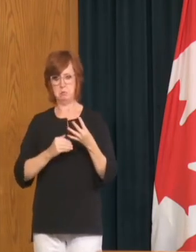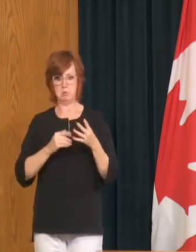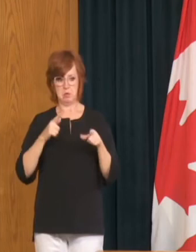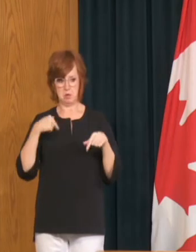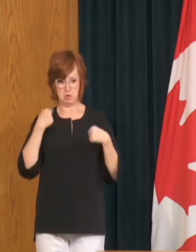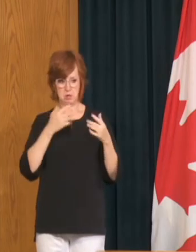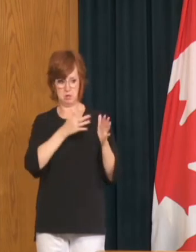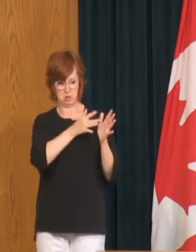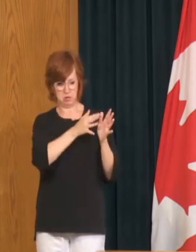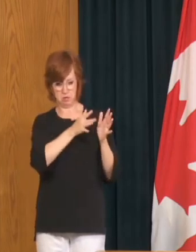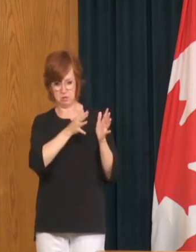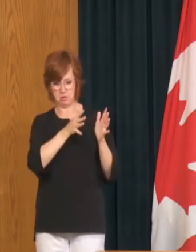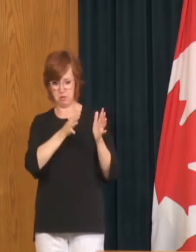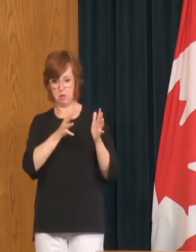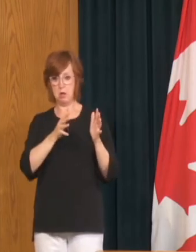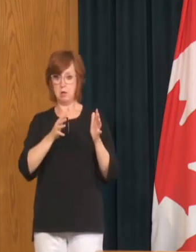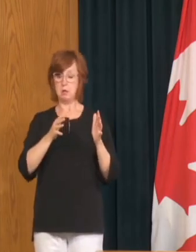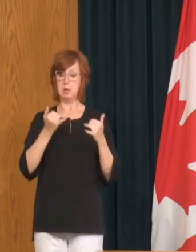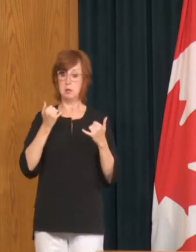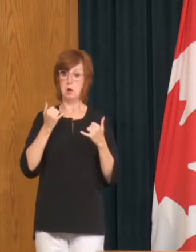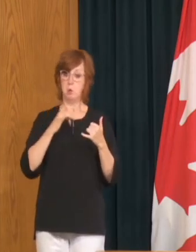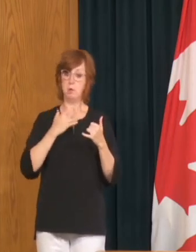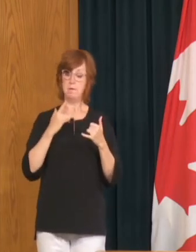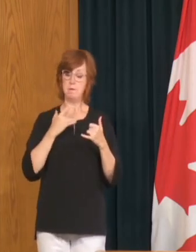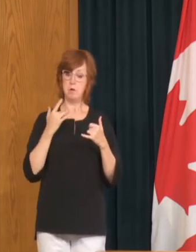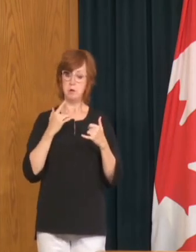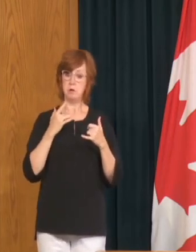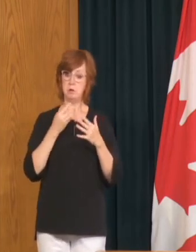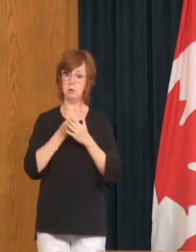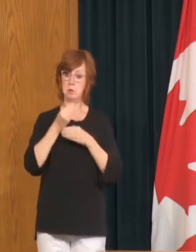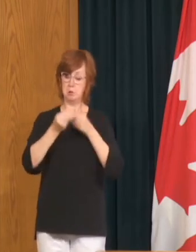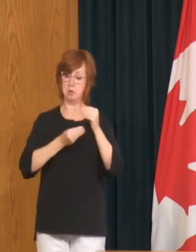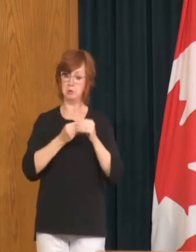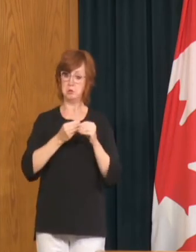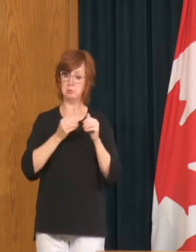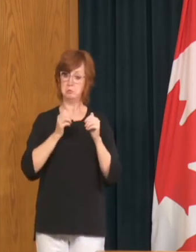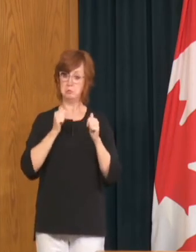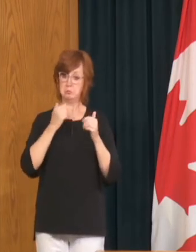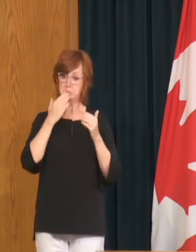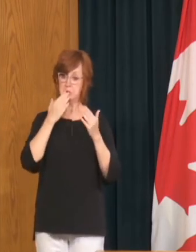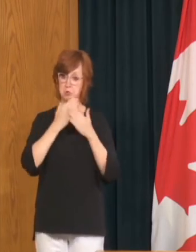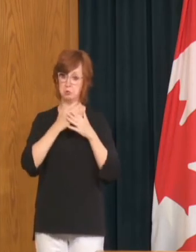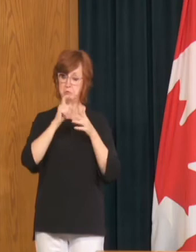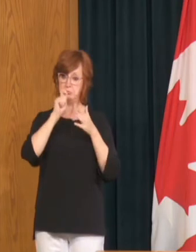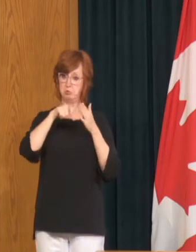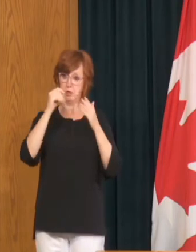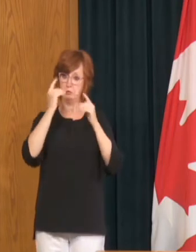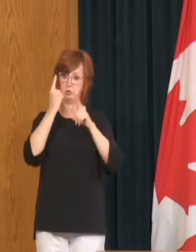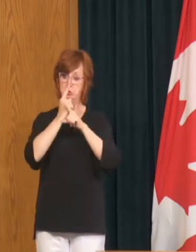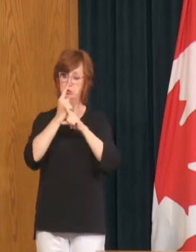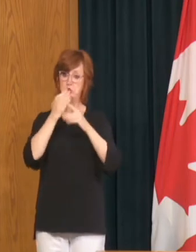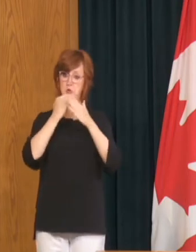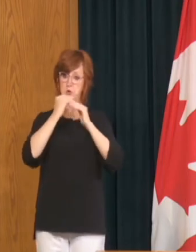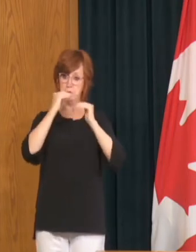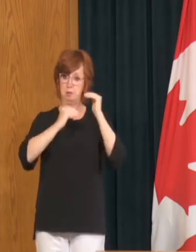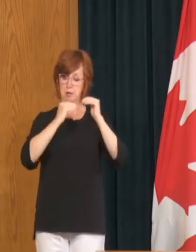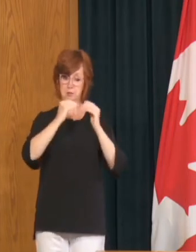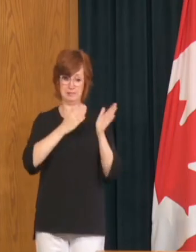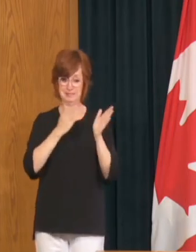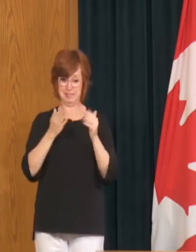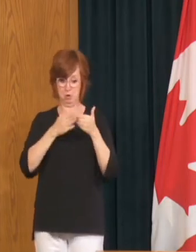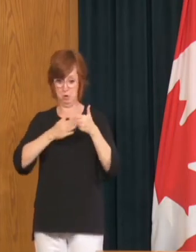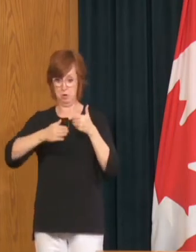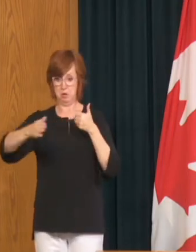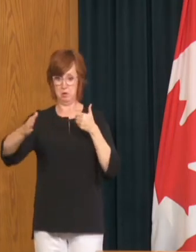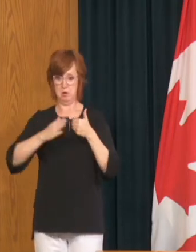structural challenges that this budget has. And you know, we're fully confident in the recovery of the economy here